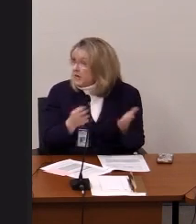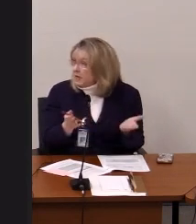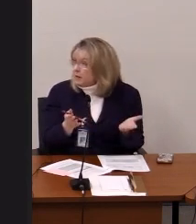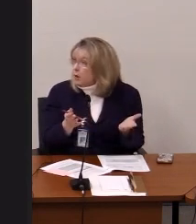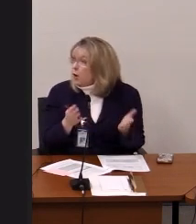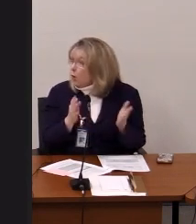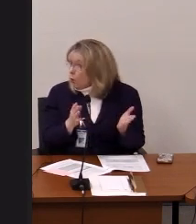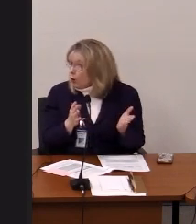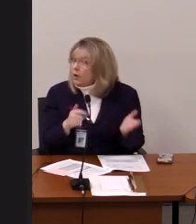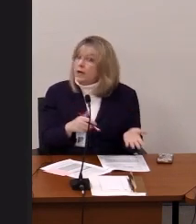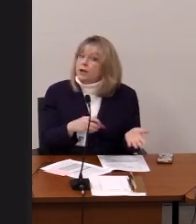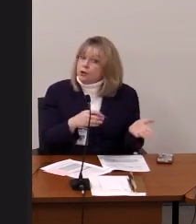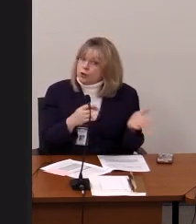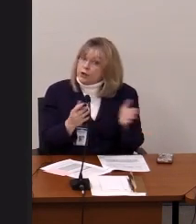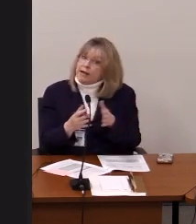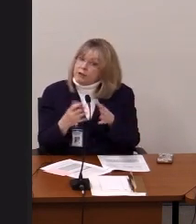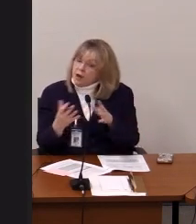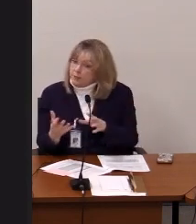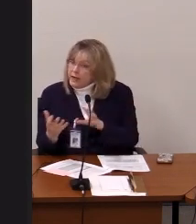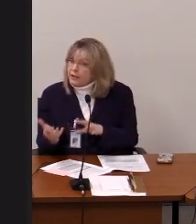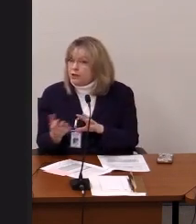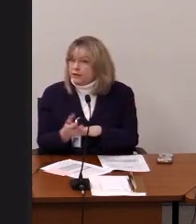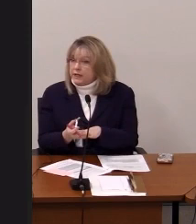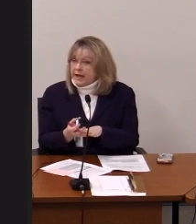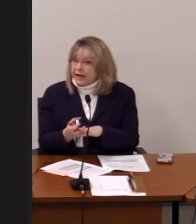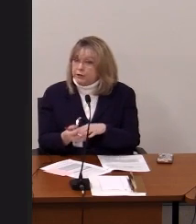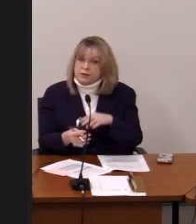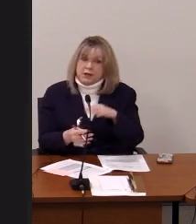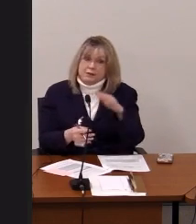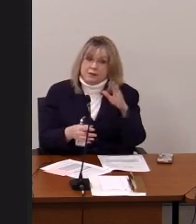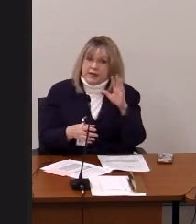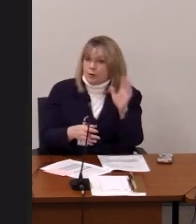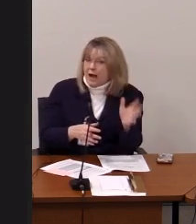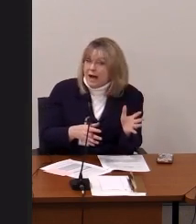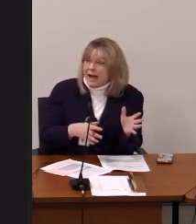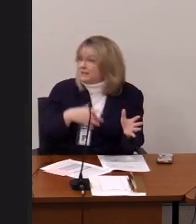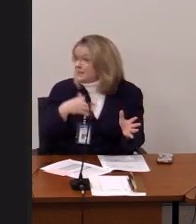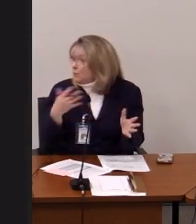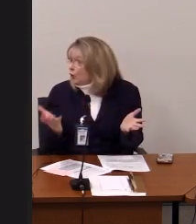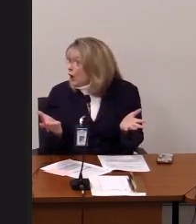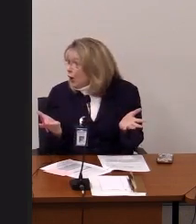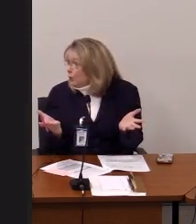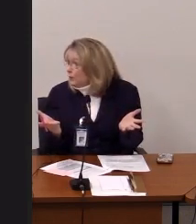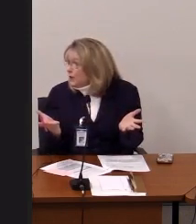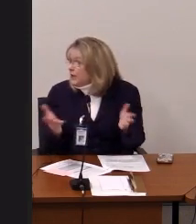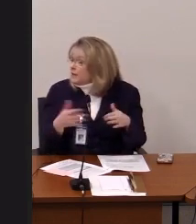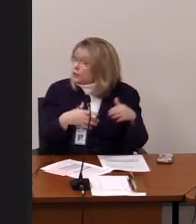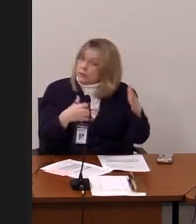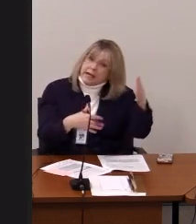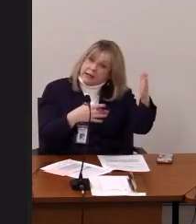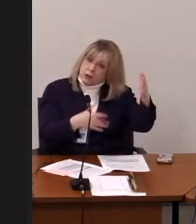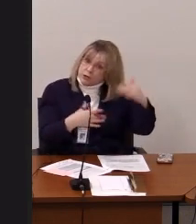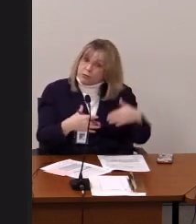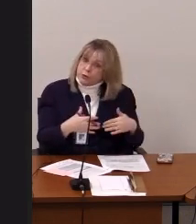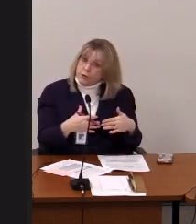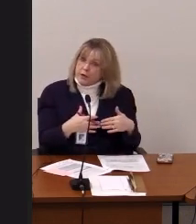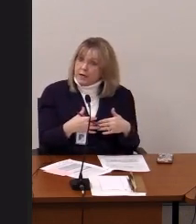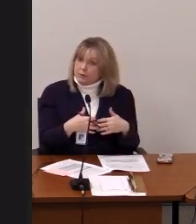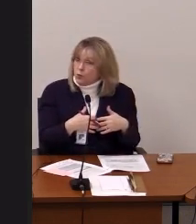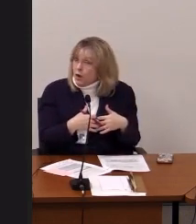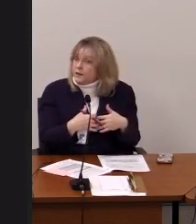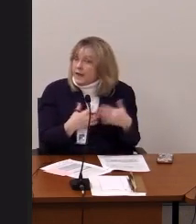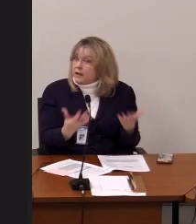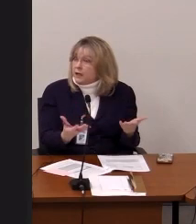indicators were medium, or you could have a combination of indicators that were high and some were low. So it kind of goes